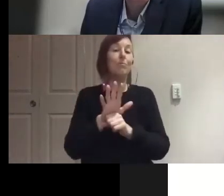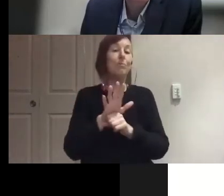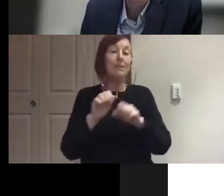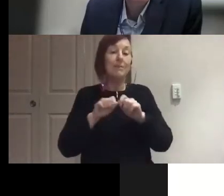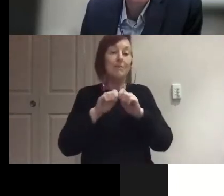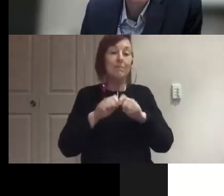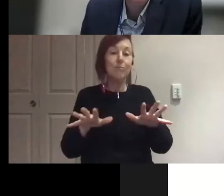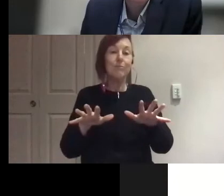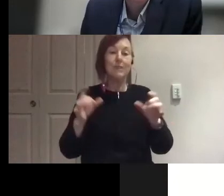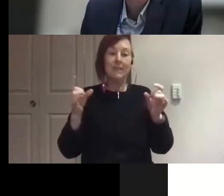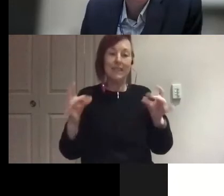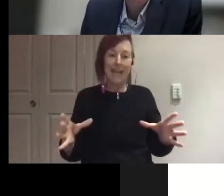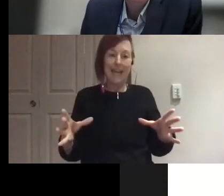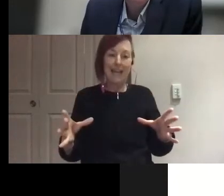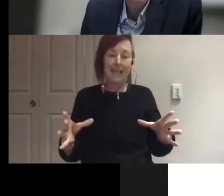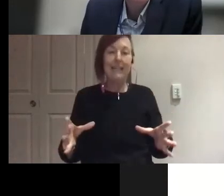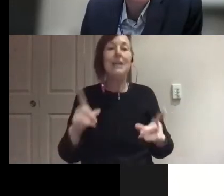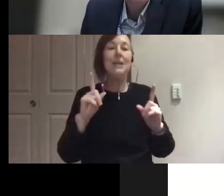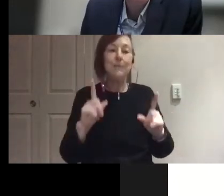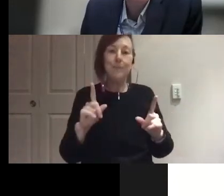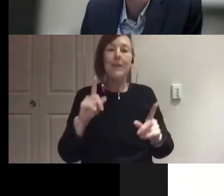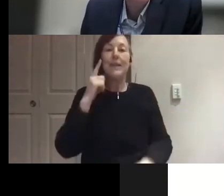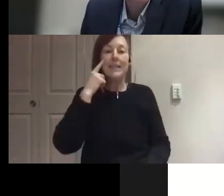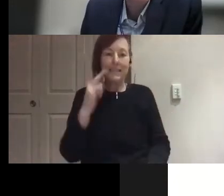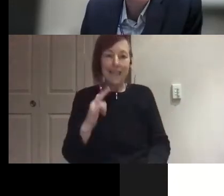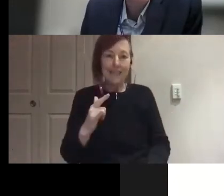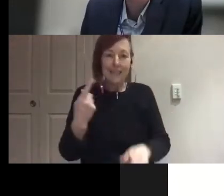capacity really quickly. We now have around about